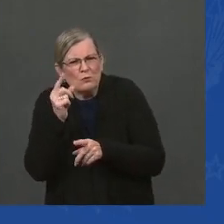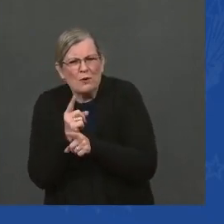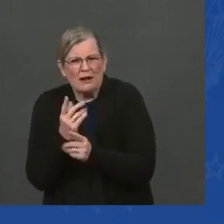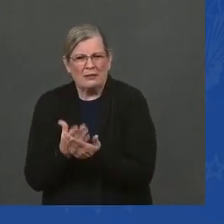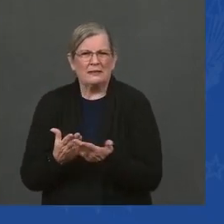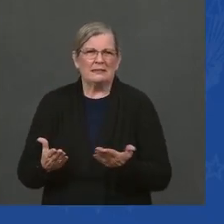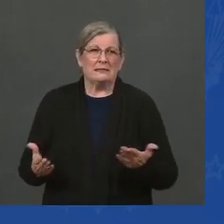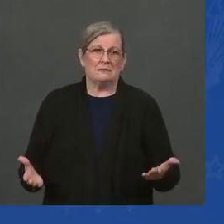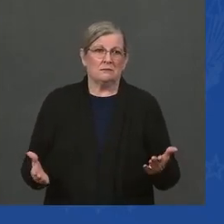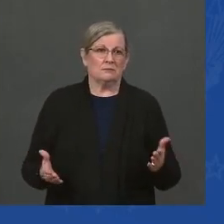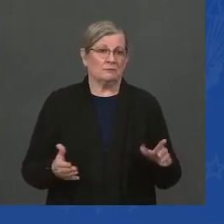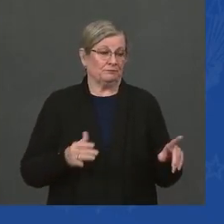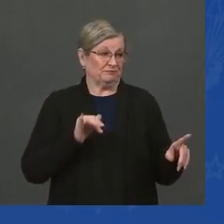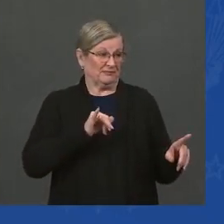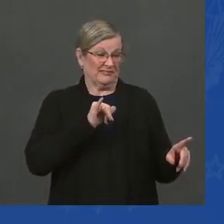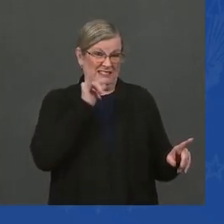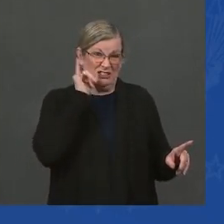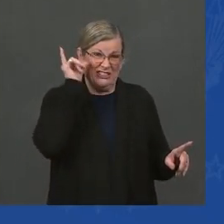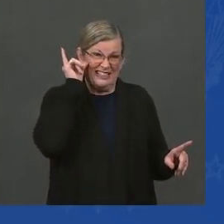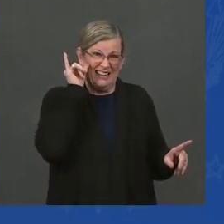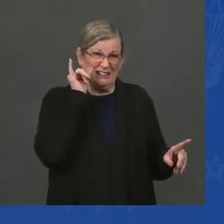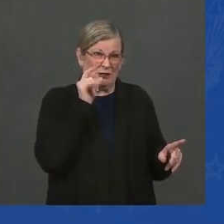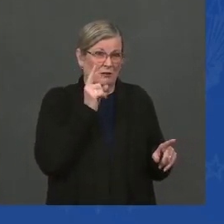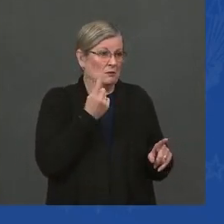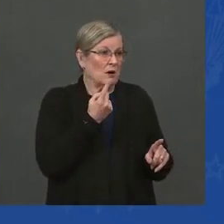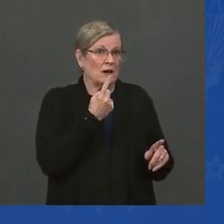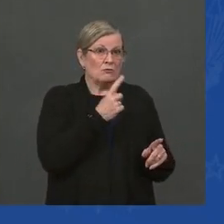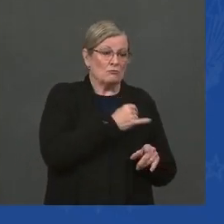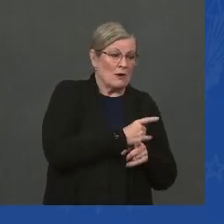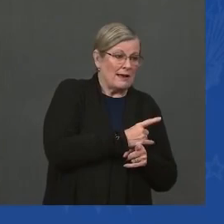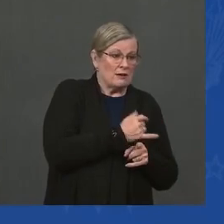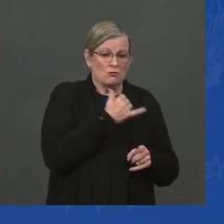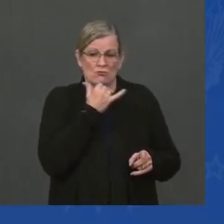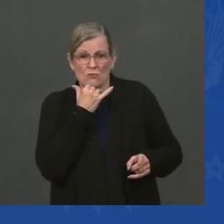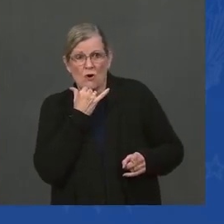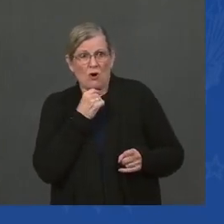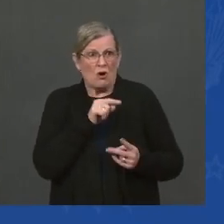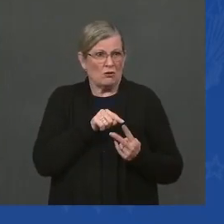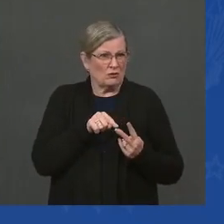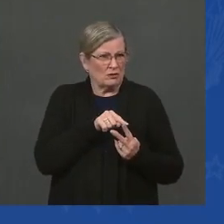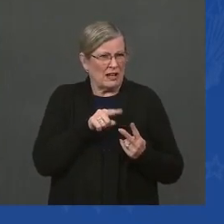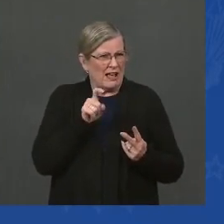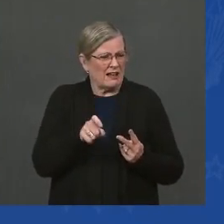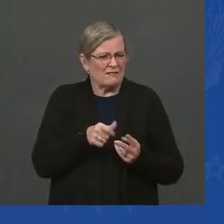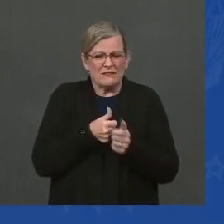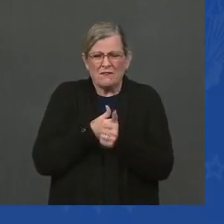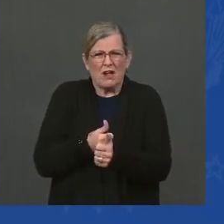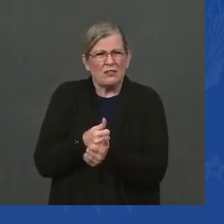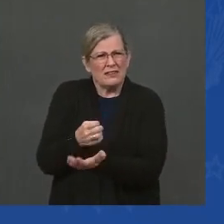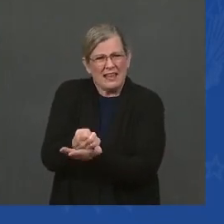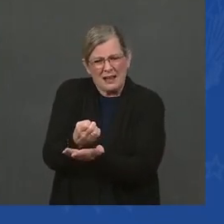economic imperative as well. Investing in our clean energy future is an enormous opportunity